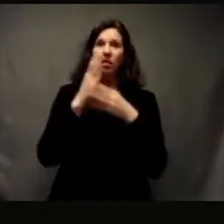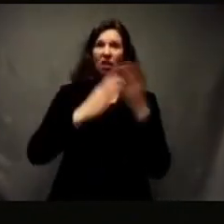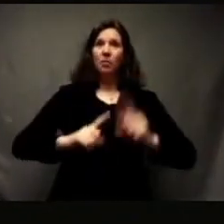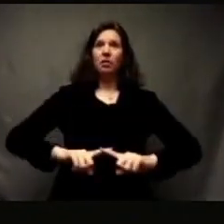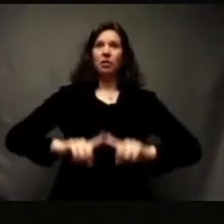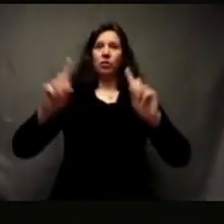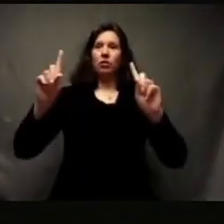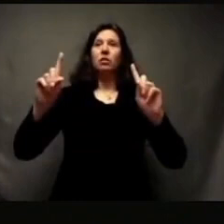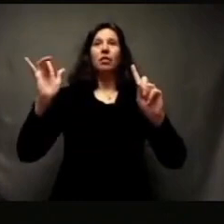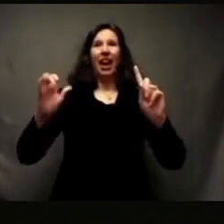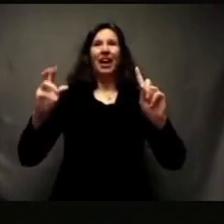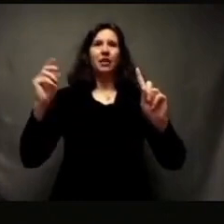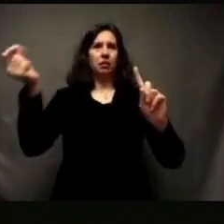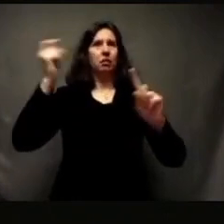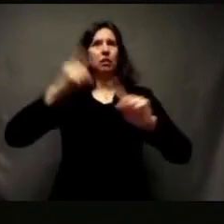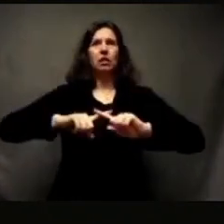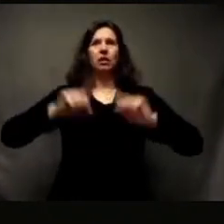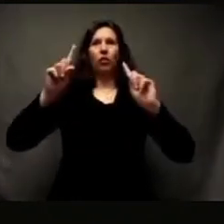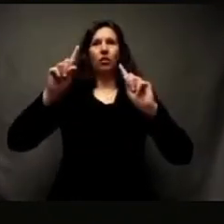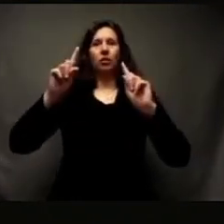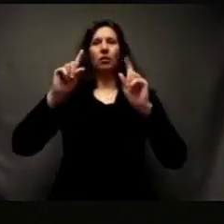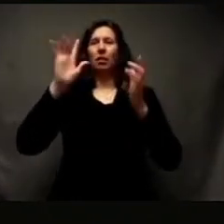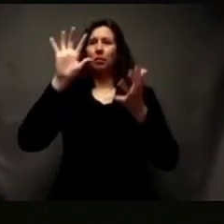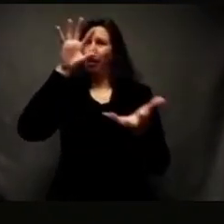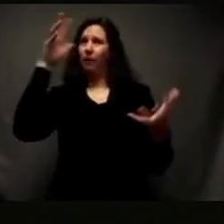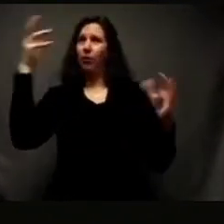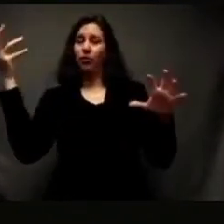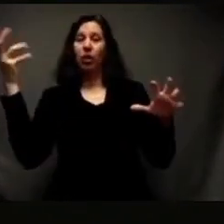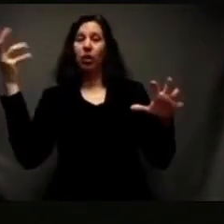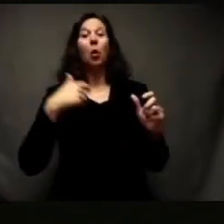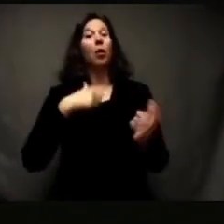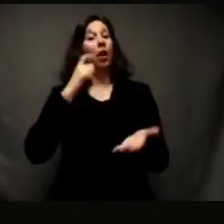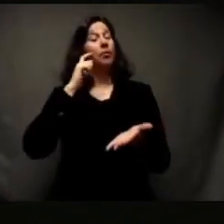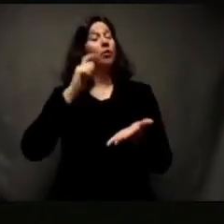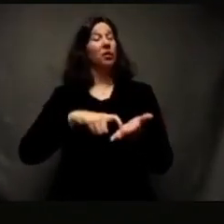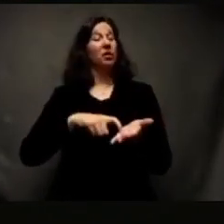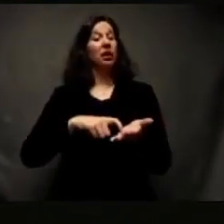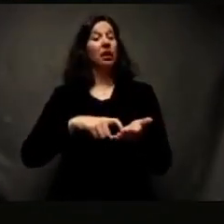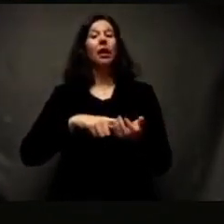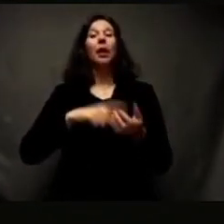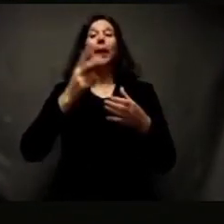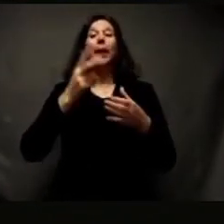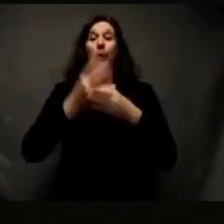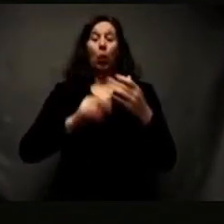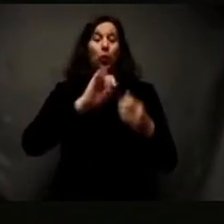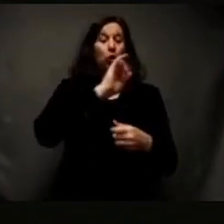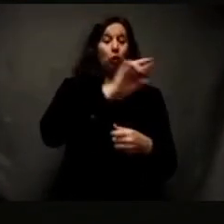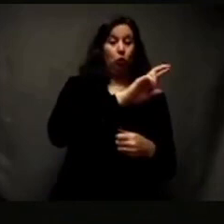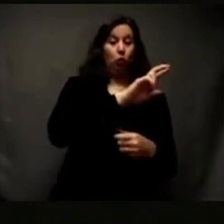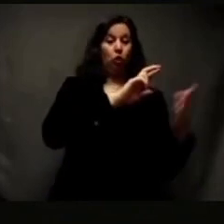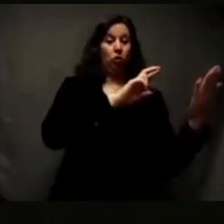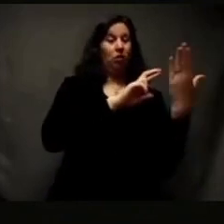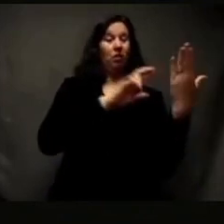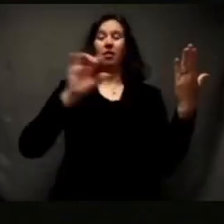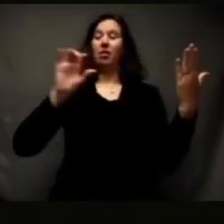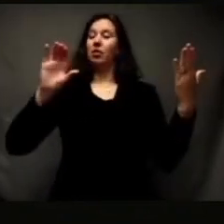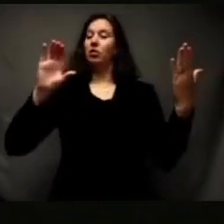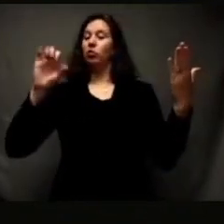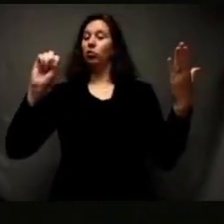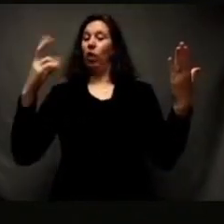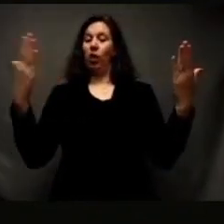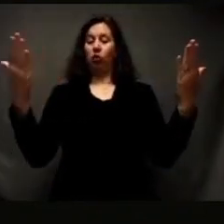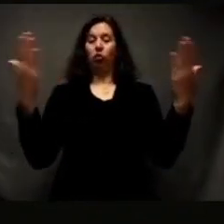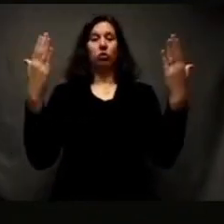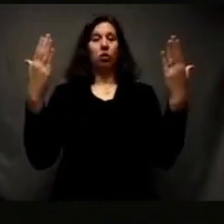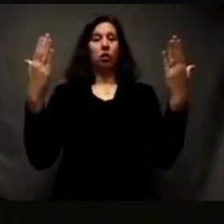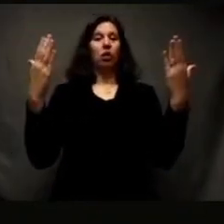that makes the differences a little confusing. So what I'm noticing is that both ScratchJr and Scratch categorize their